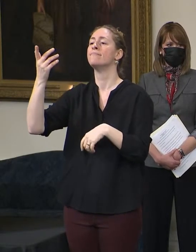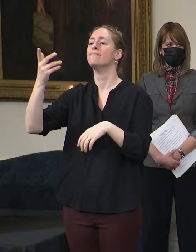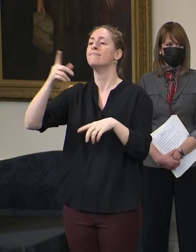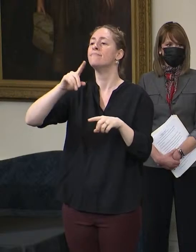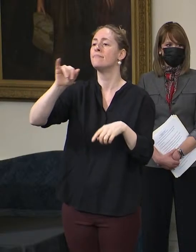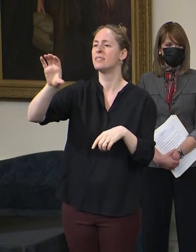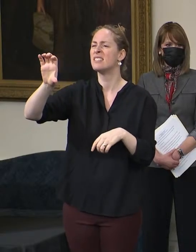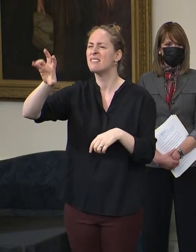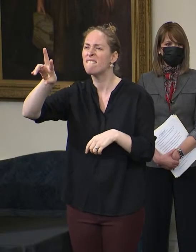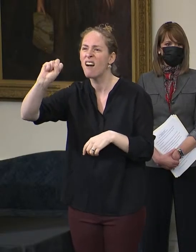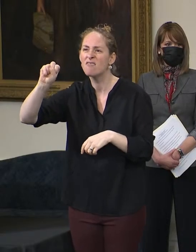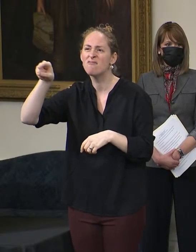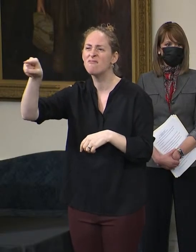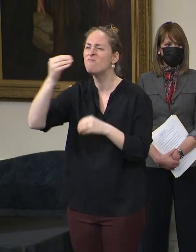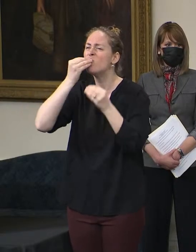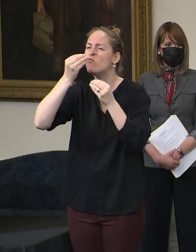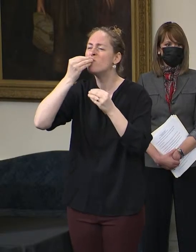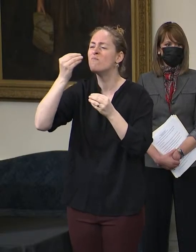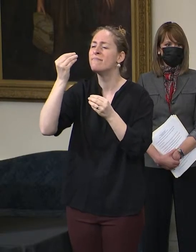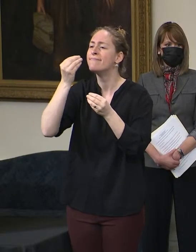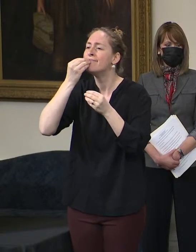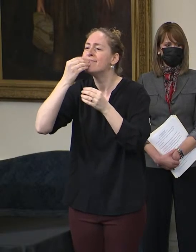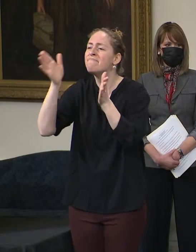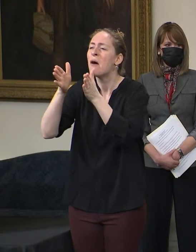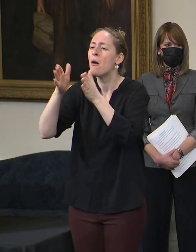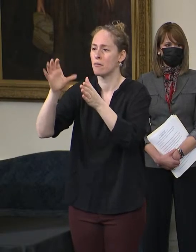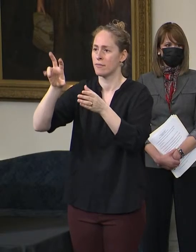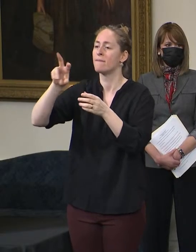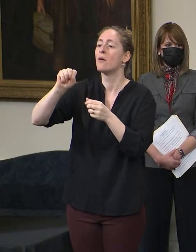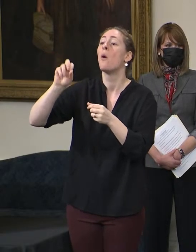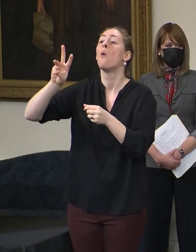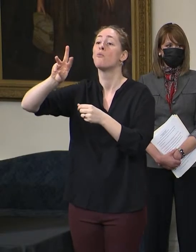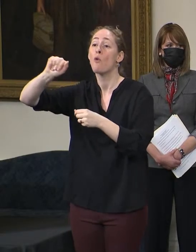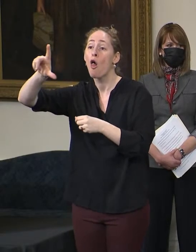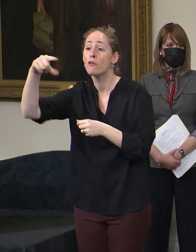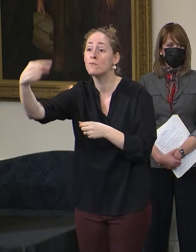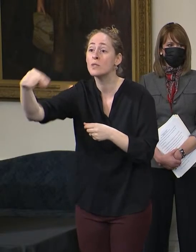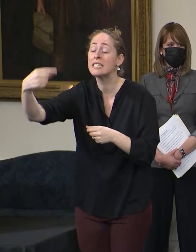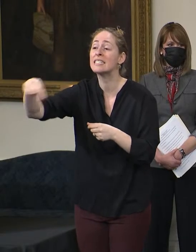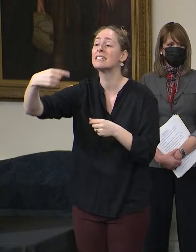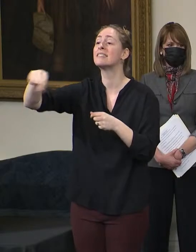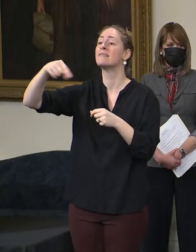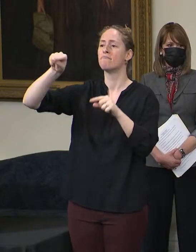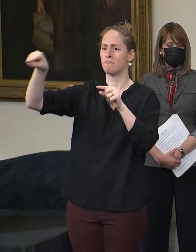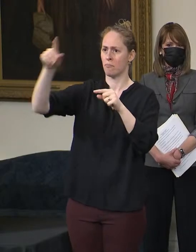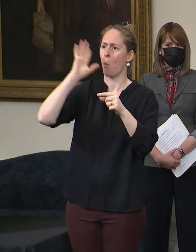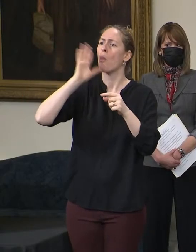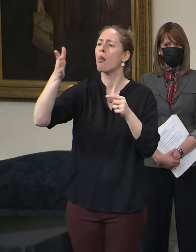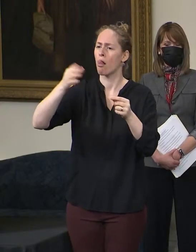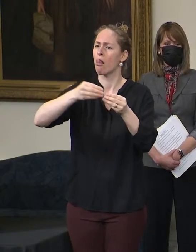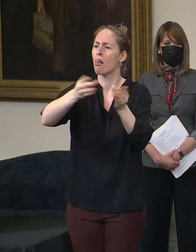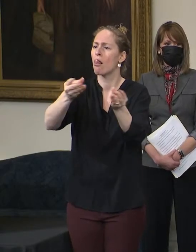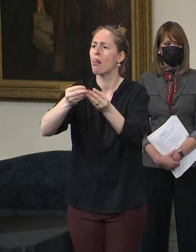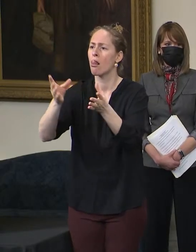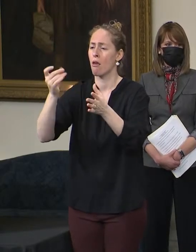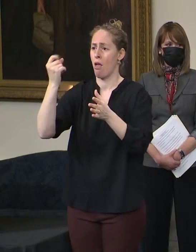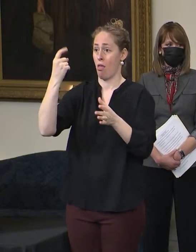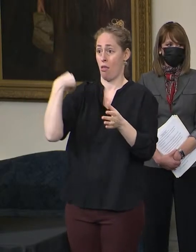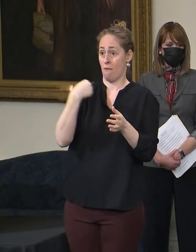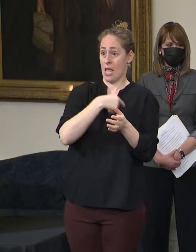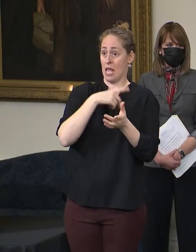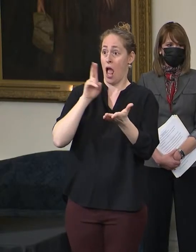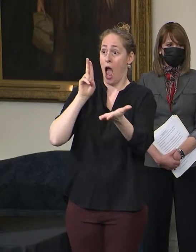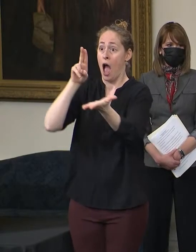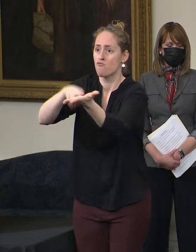federal contract. All of the hospitals for our frontline healthcare workers, we're going to be delivering straight from the federal government